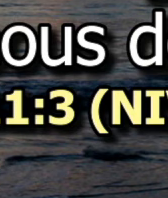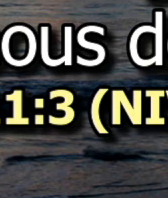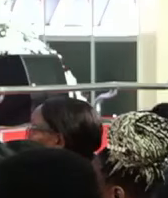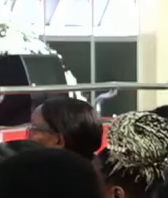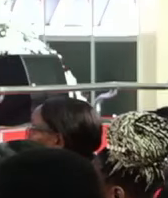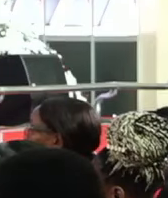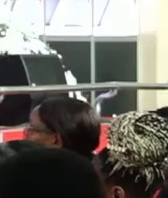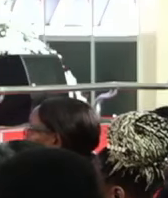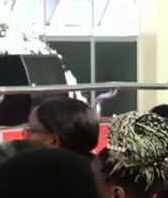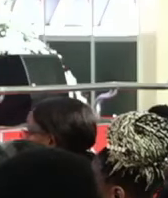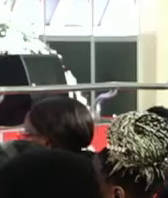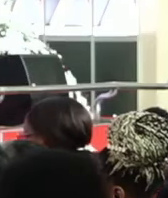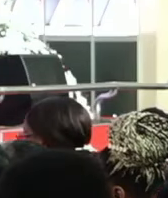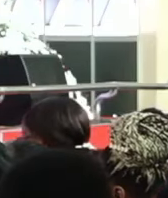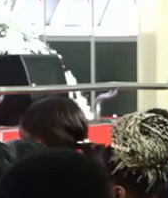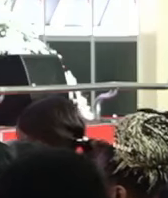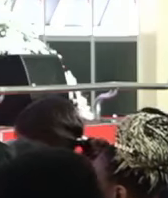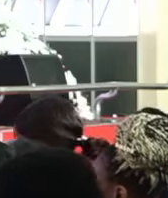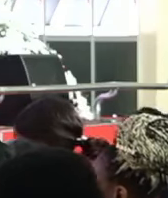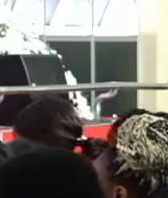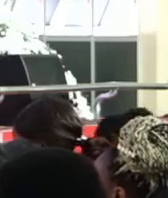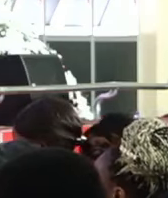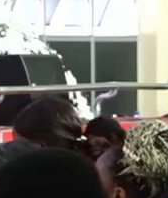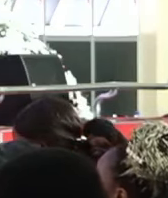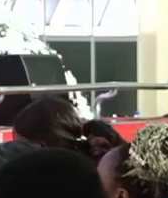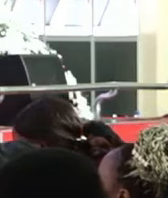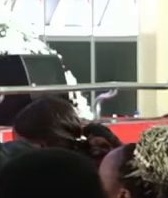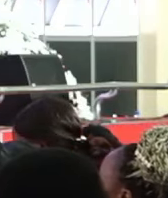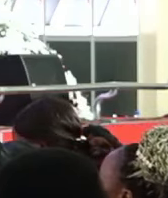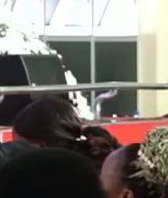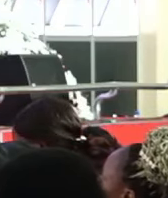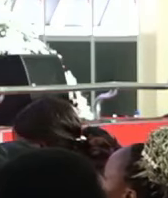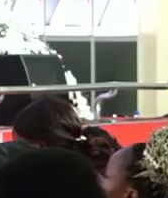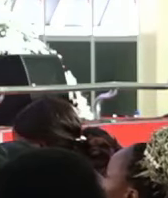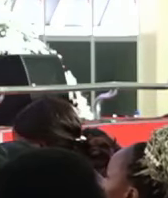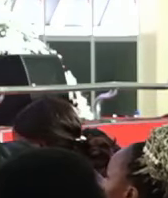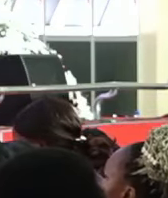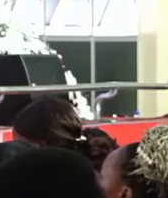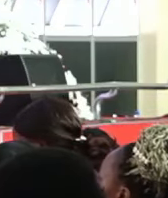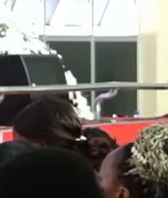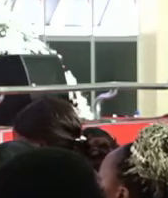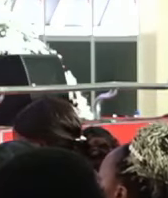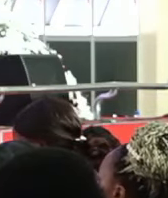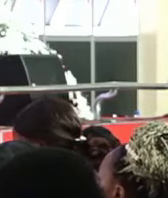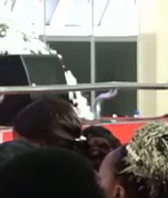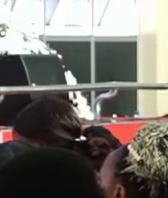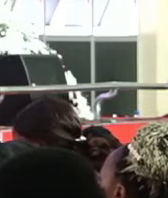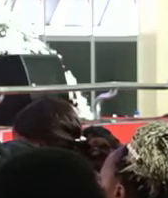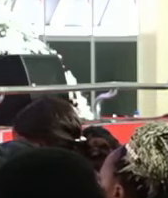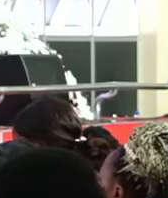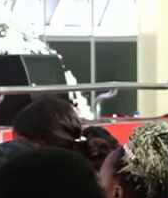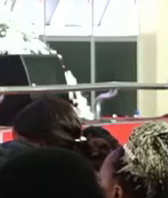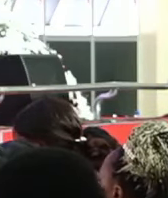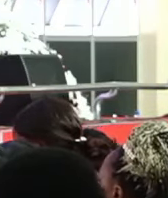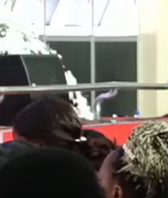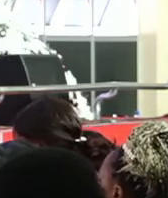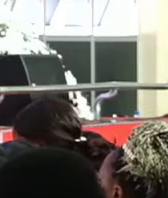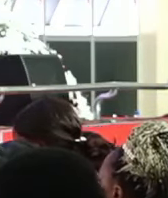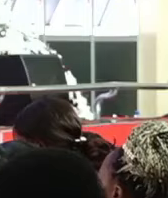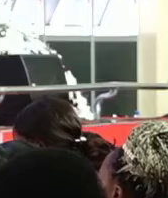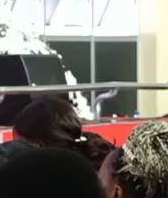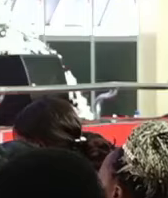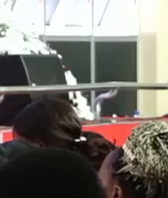you, will allow me to walk through the valley of the shadow of death. The foundations will look like they are shaking. Everything